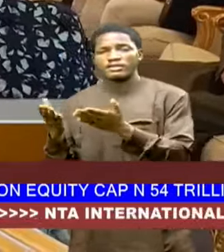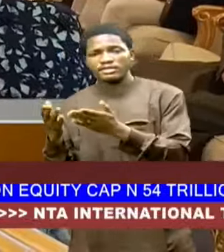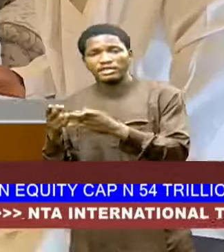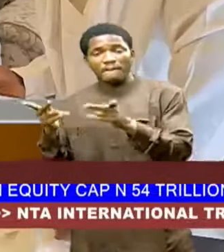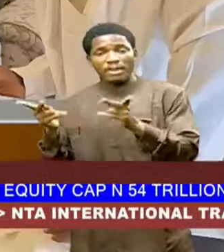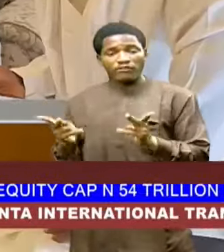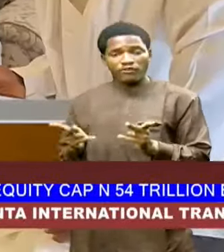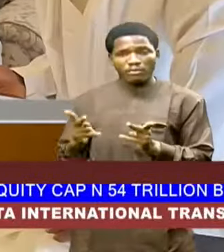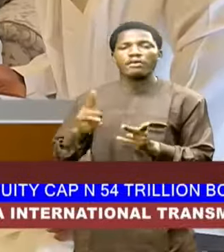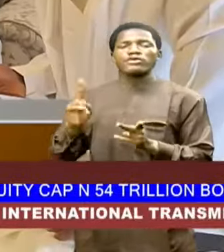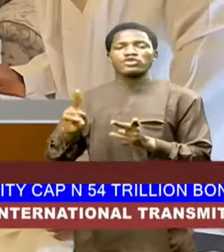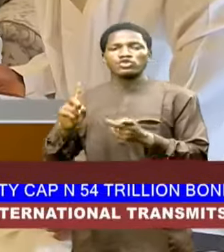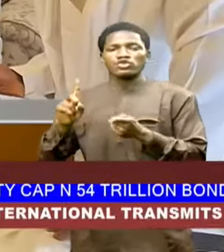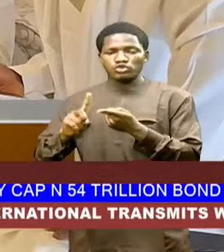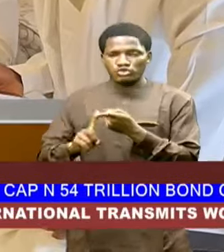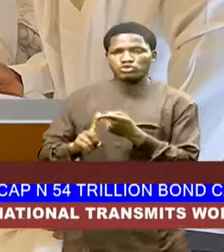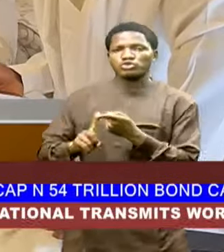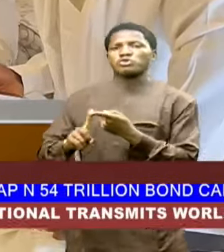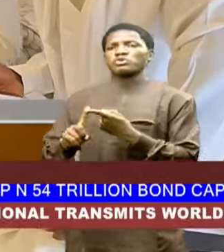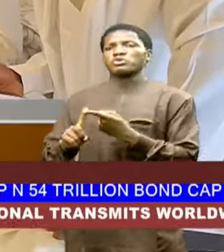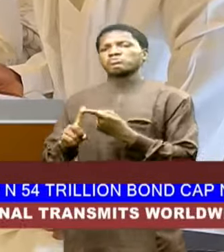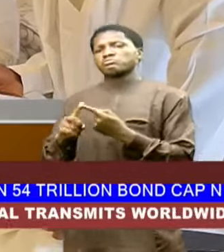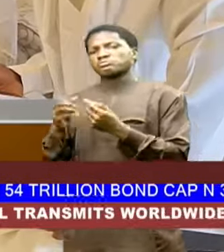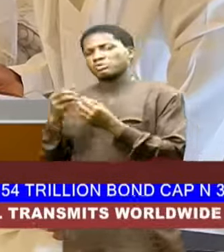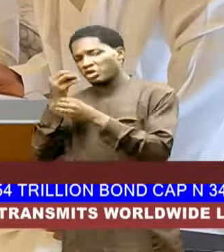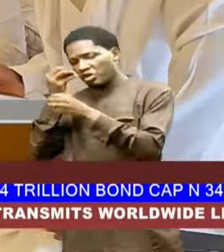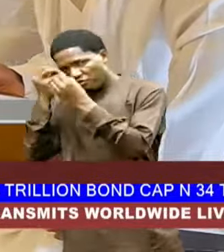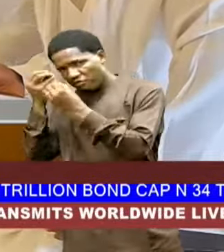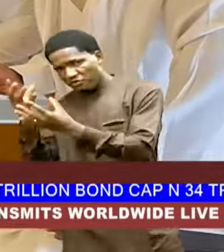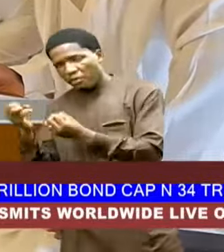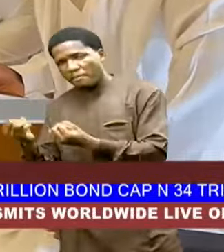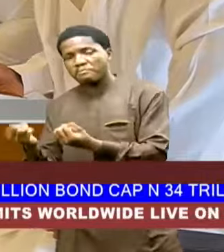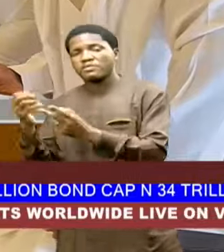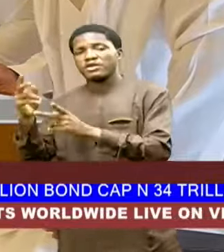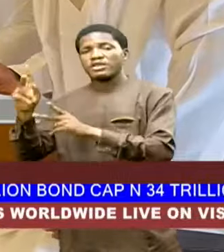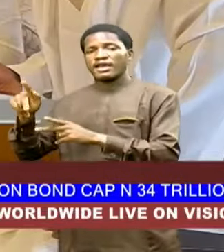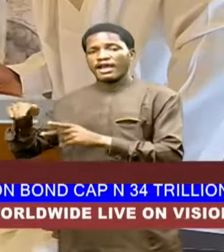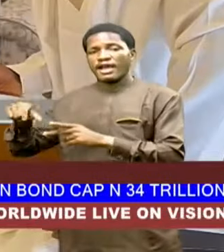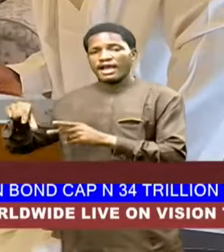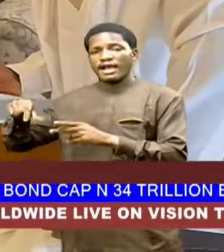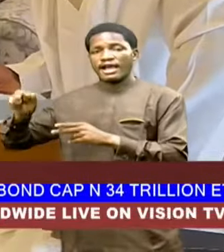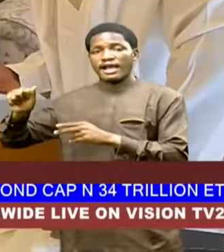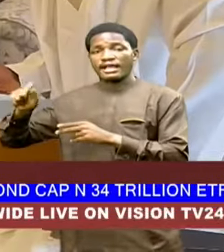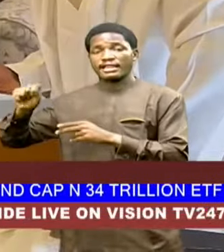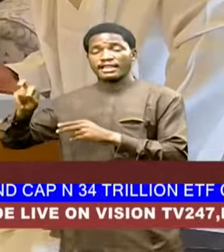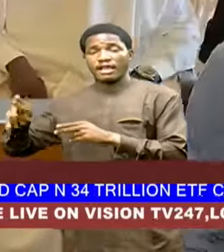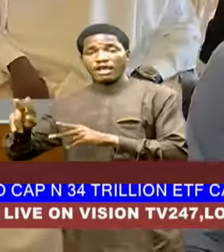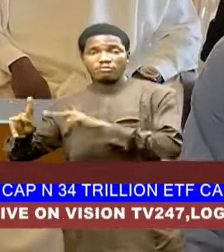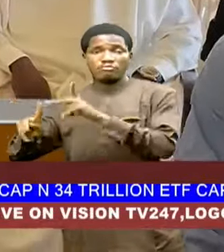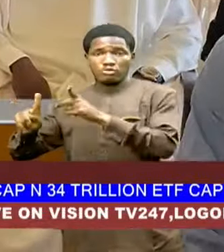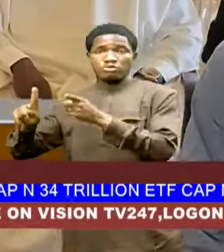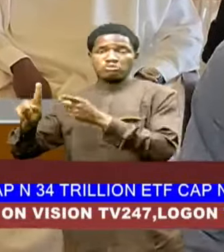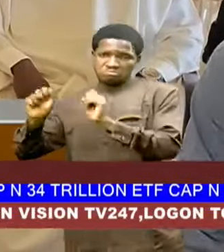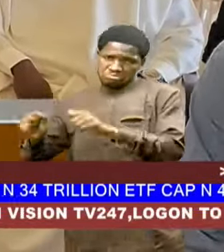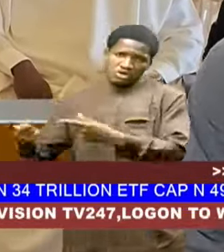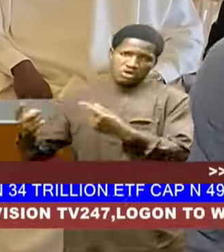young Qatari international investors about the new climate for ease of doing business in Nigeria.